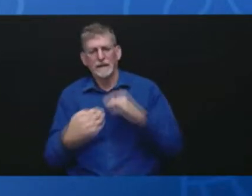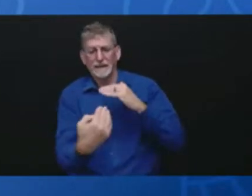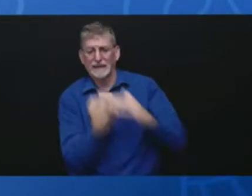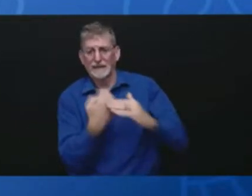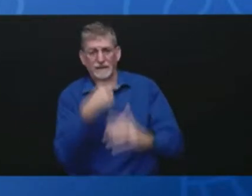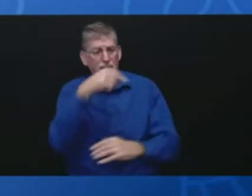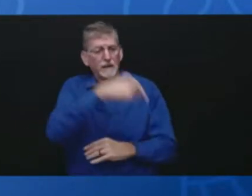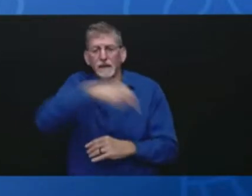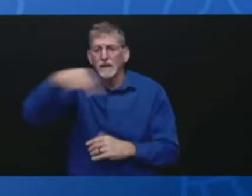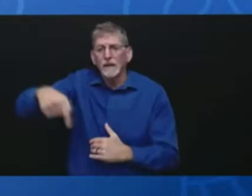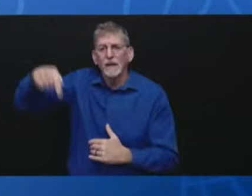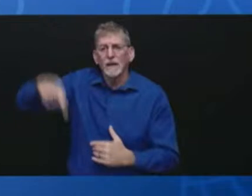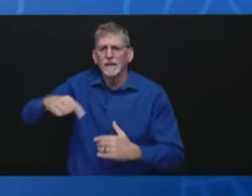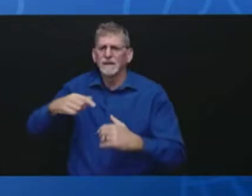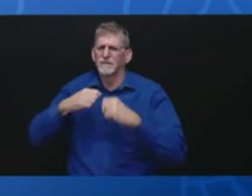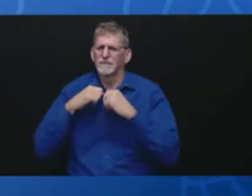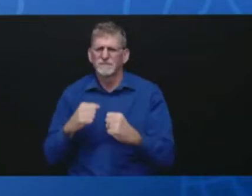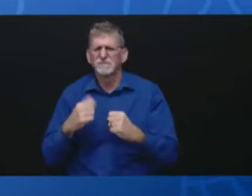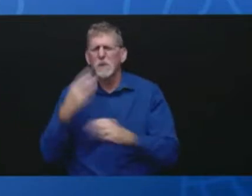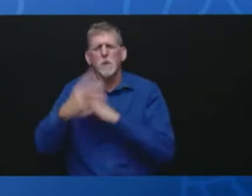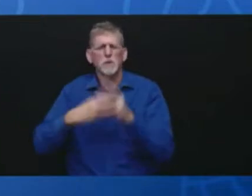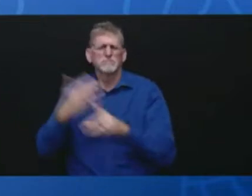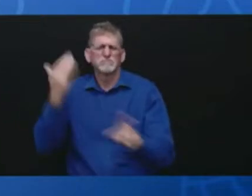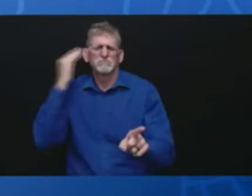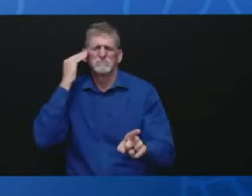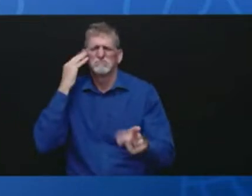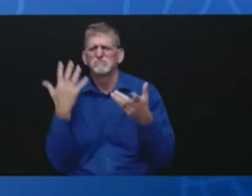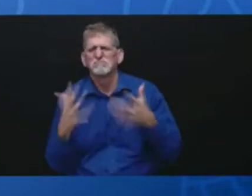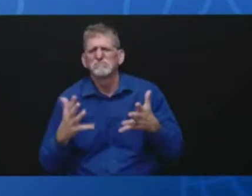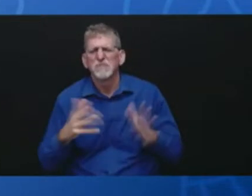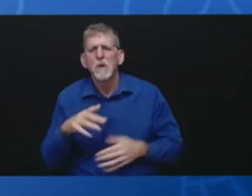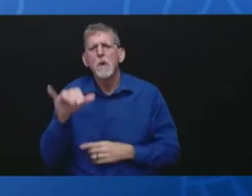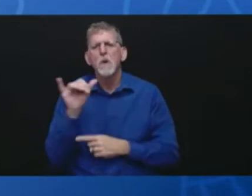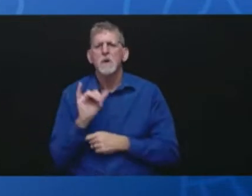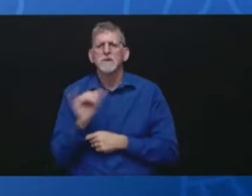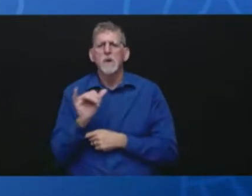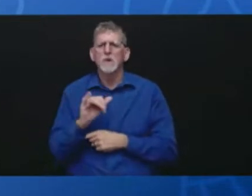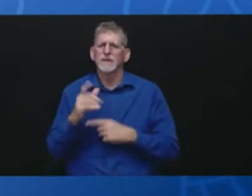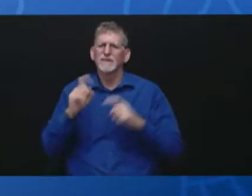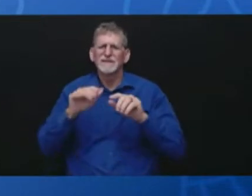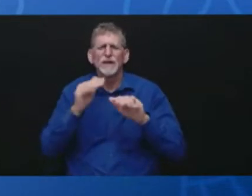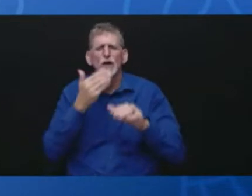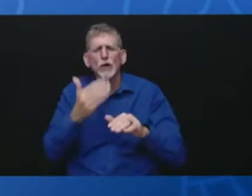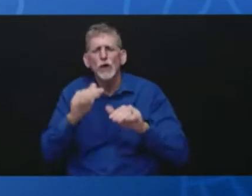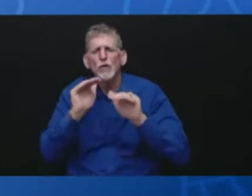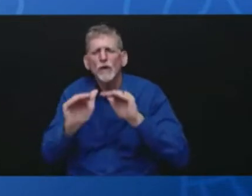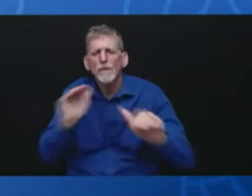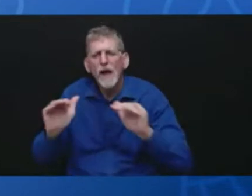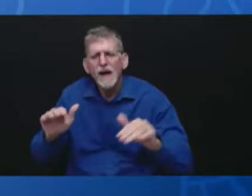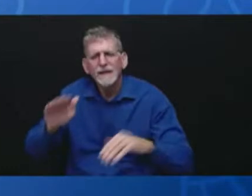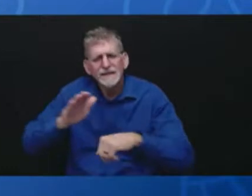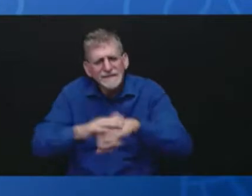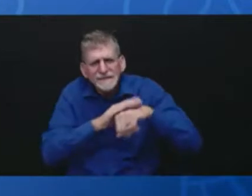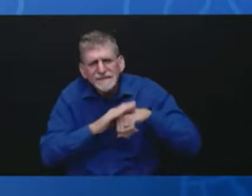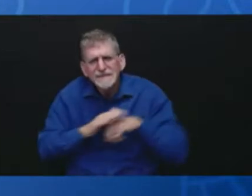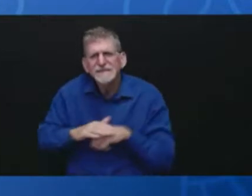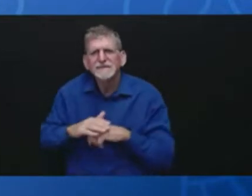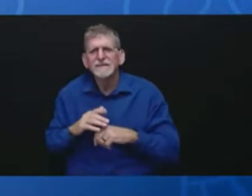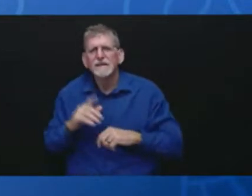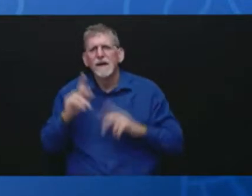it is a good reminder, and we look forward to people taking it seriously. All right. Yes, Andrea